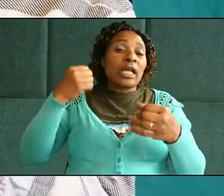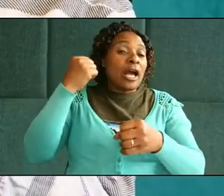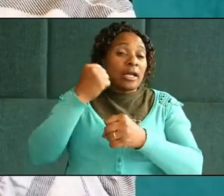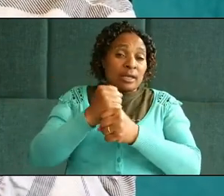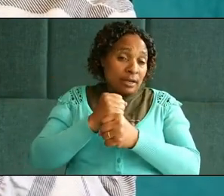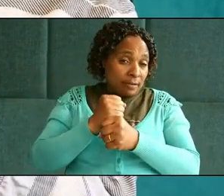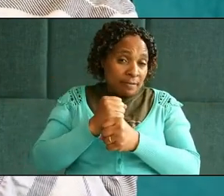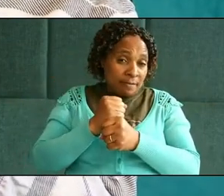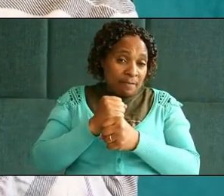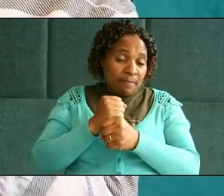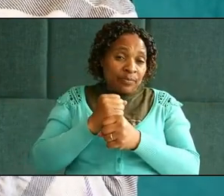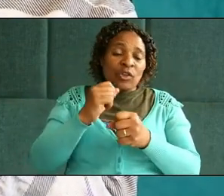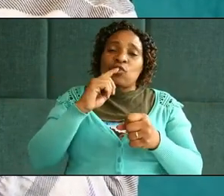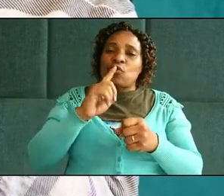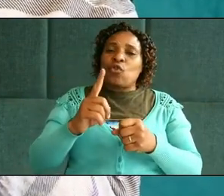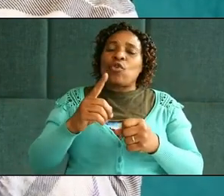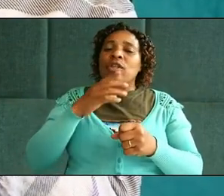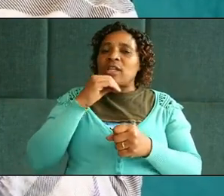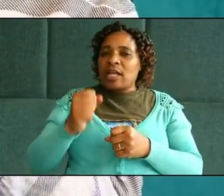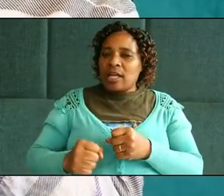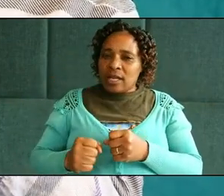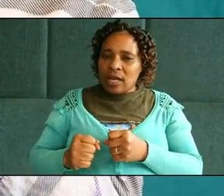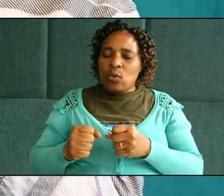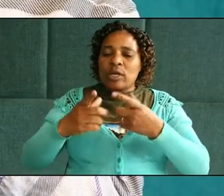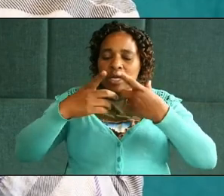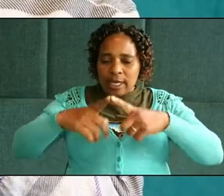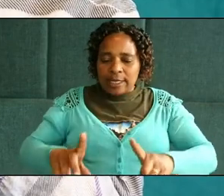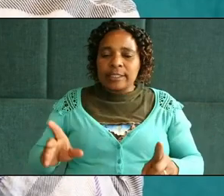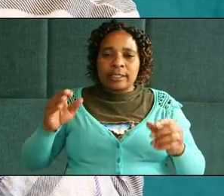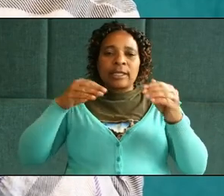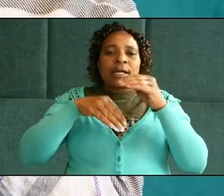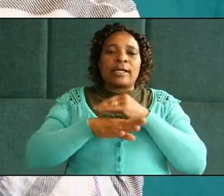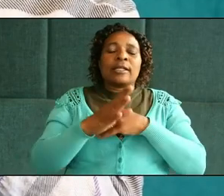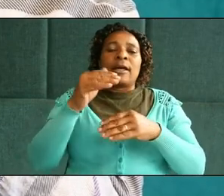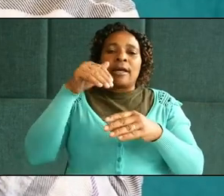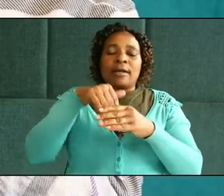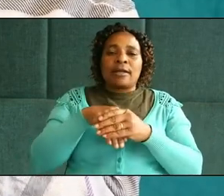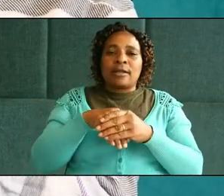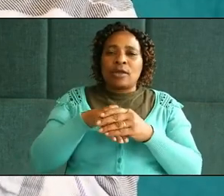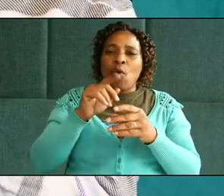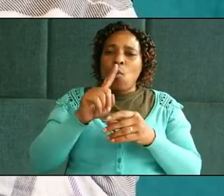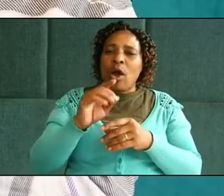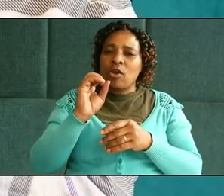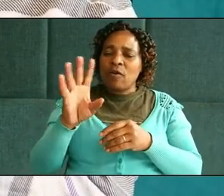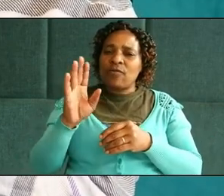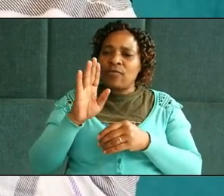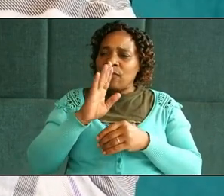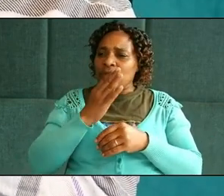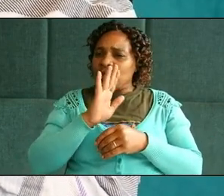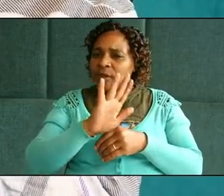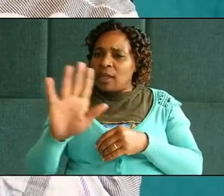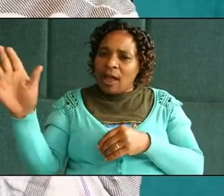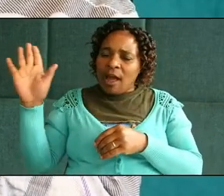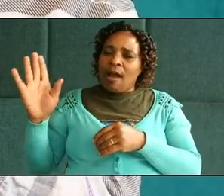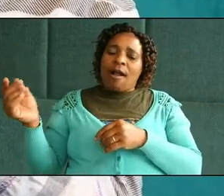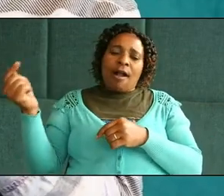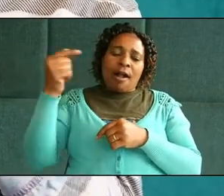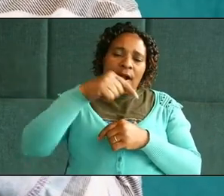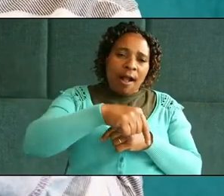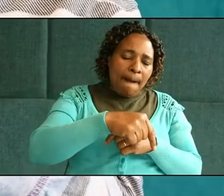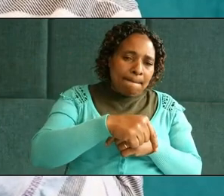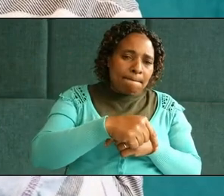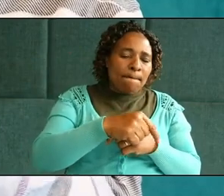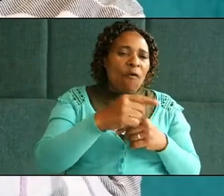what they did. So the elders will let them in, and when one of their kin will come for revenge for the guy who